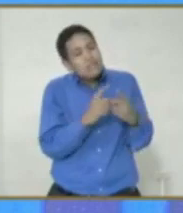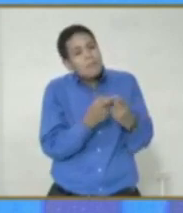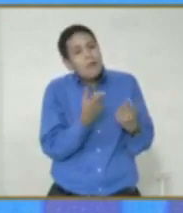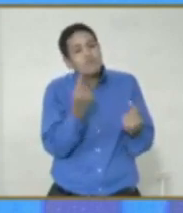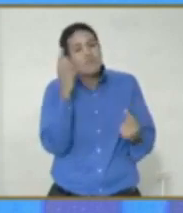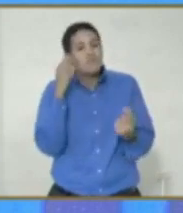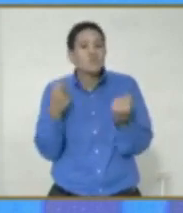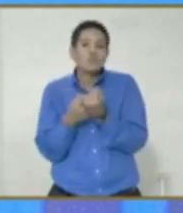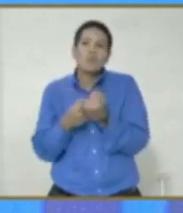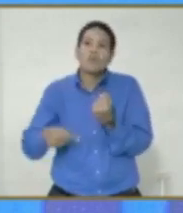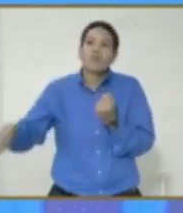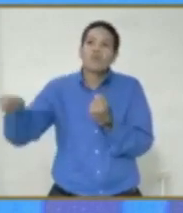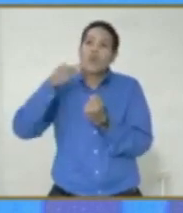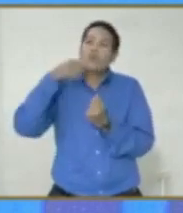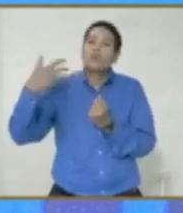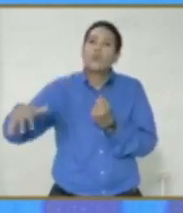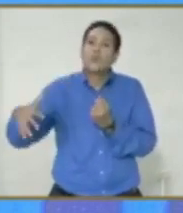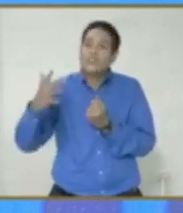of the population.